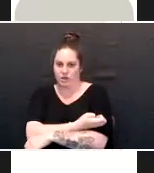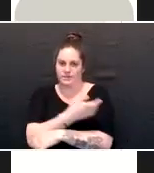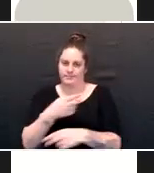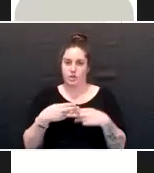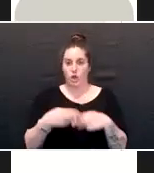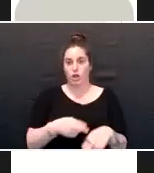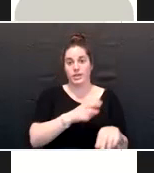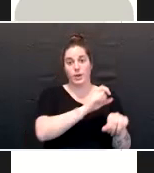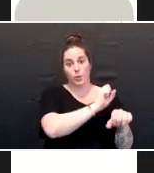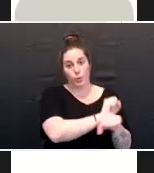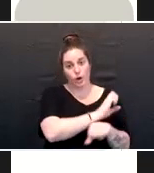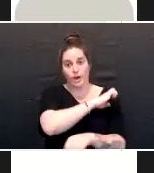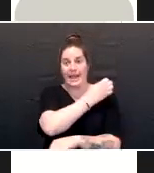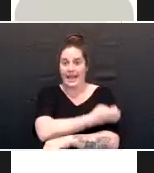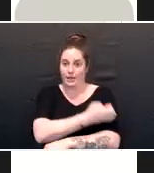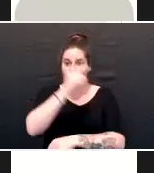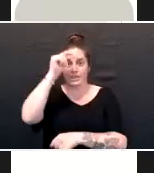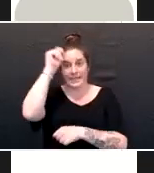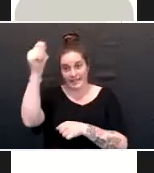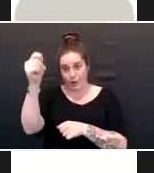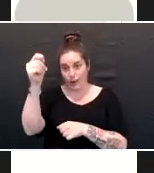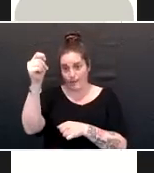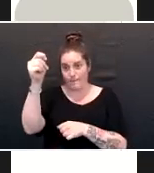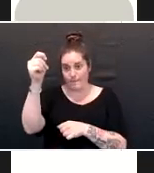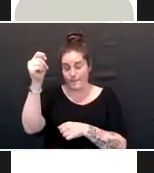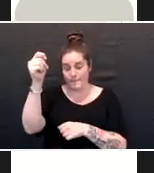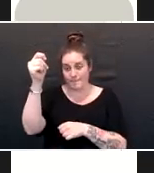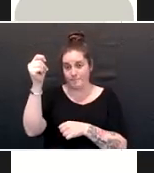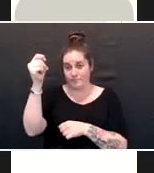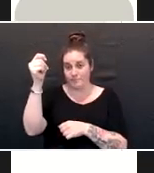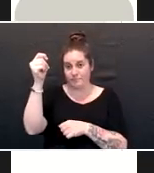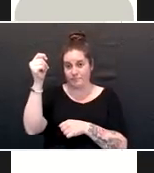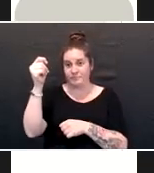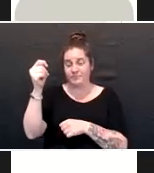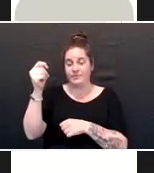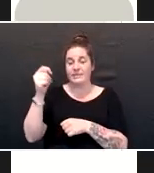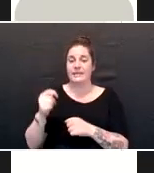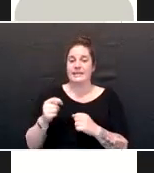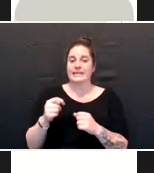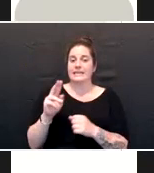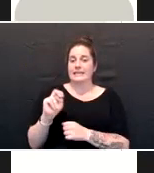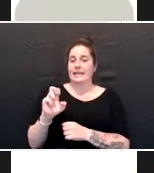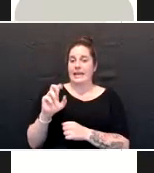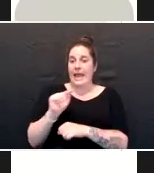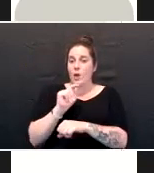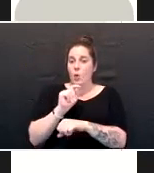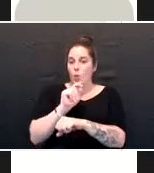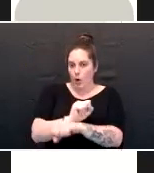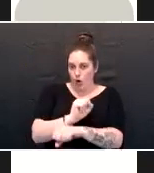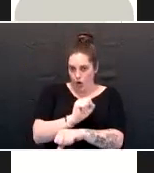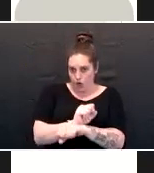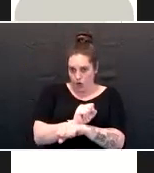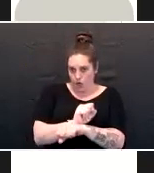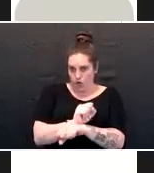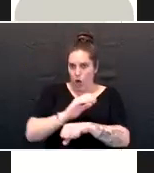okay? And this theorem says that the net amount of work done on